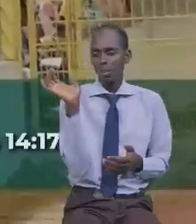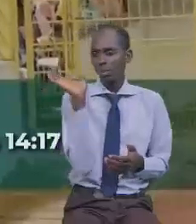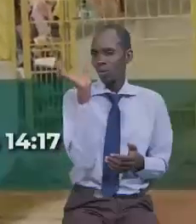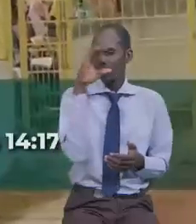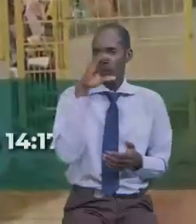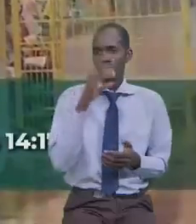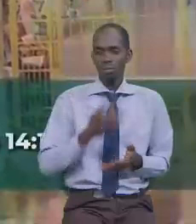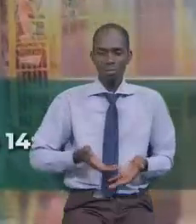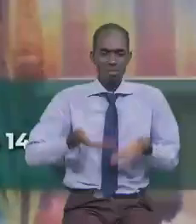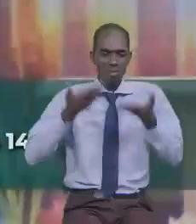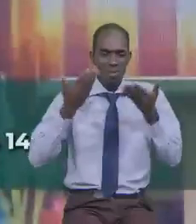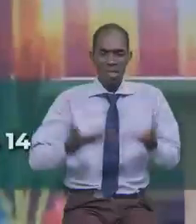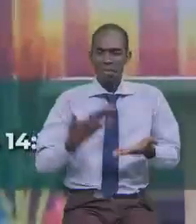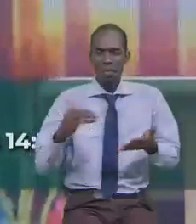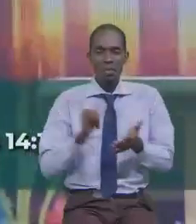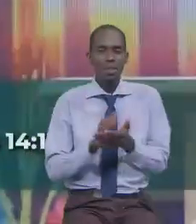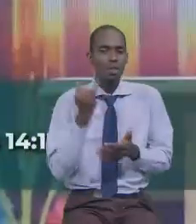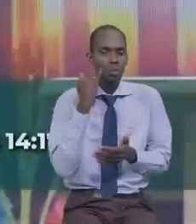which should not be on your body.